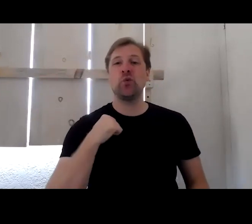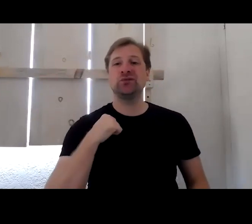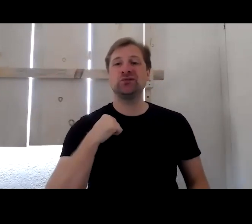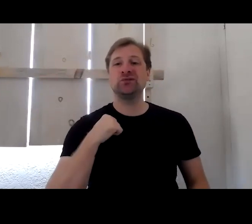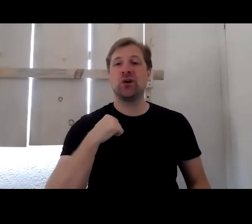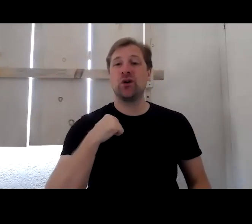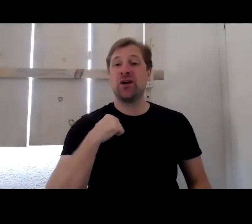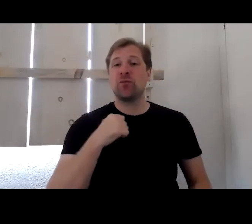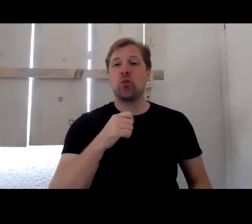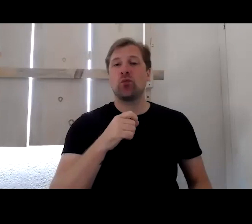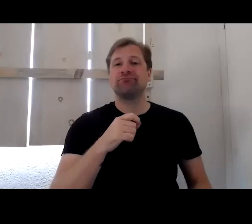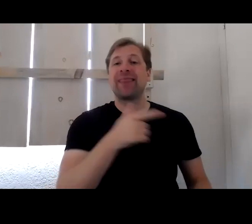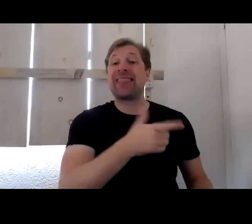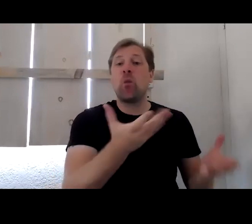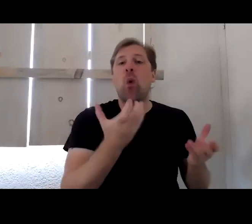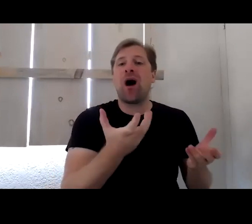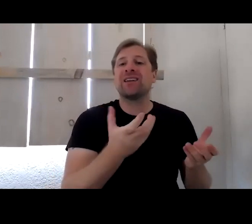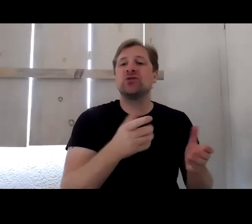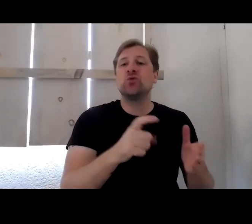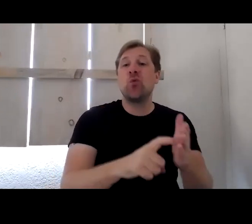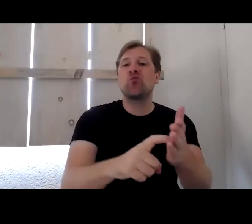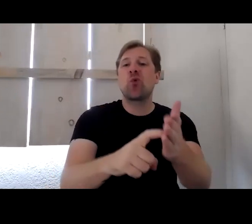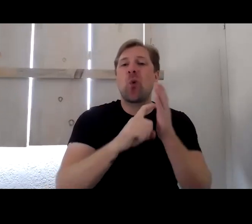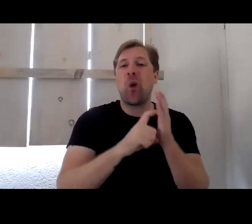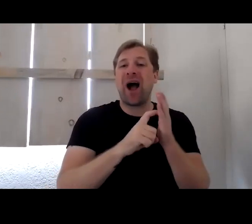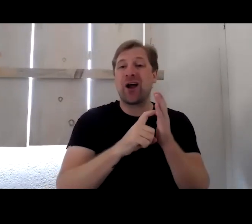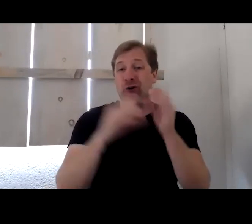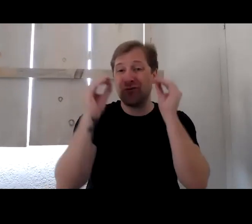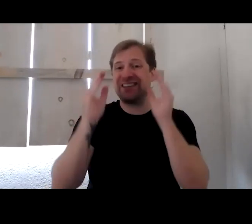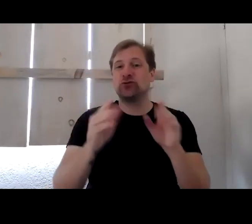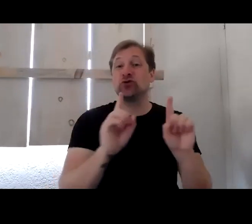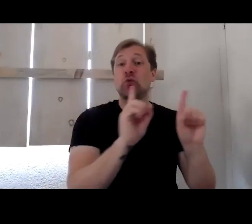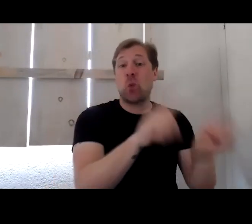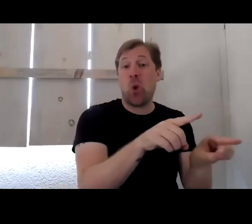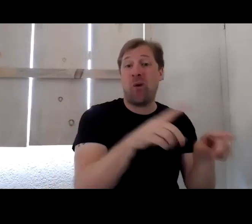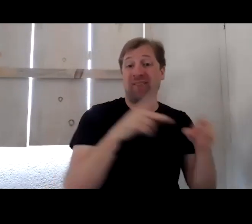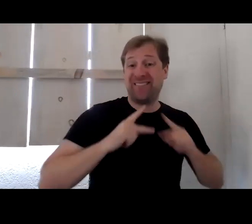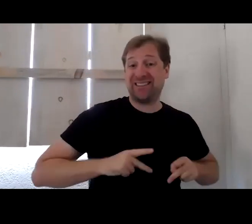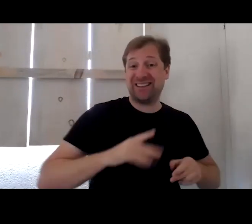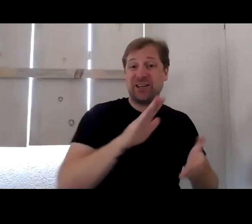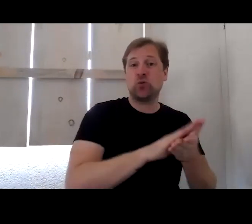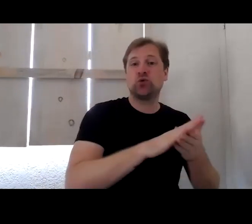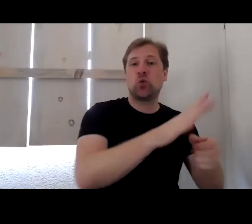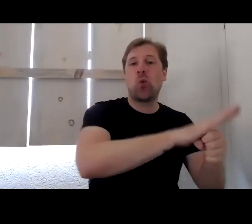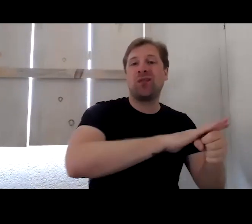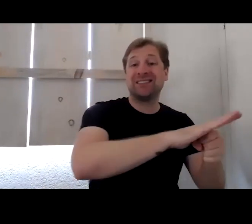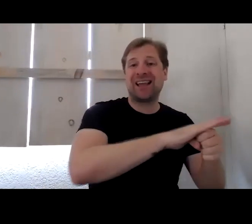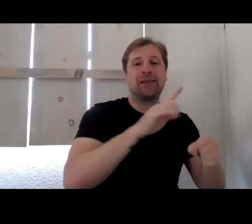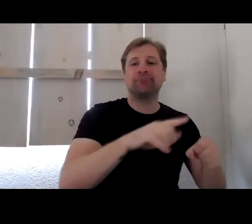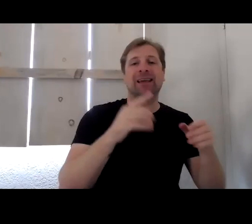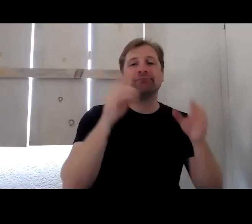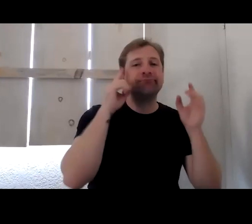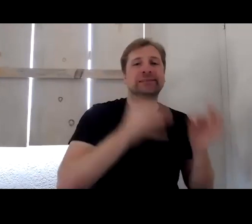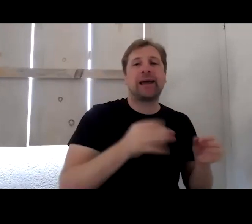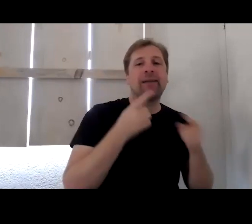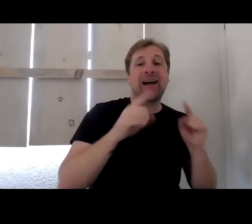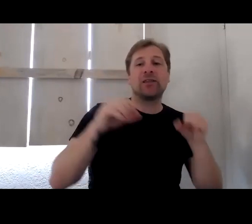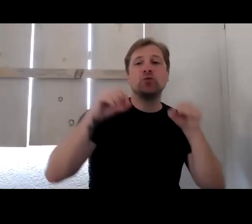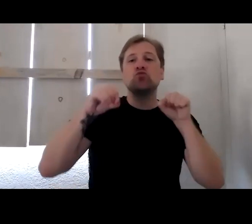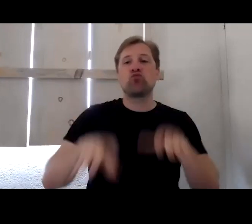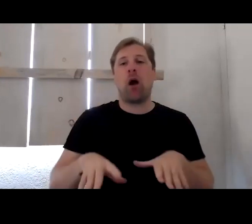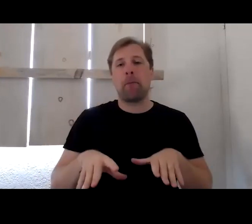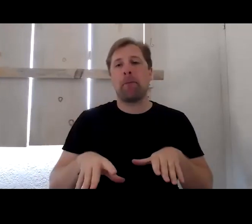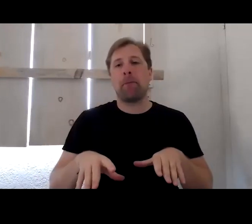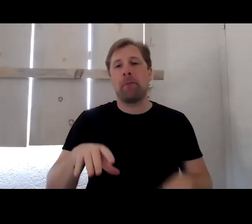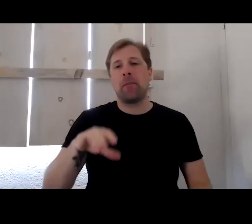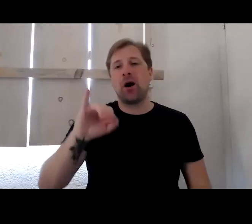to physically return to work at a school site, they dropped this on July 30th, along